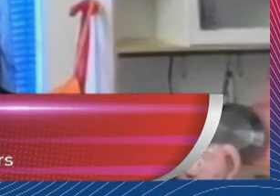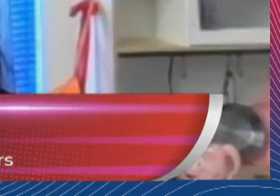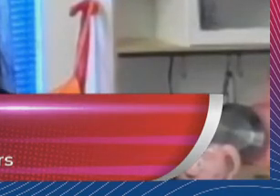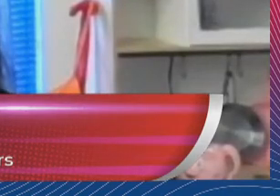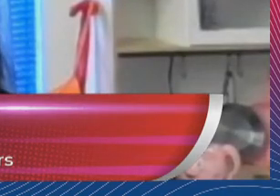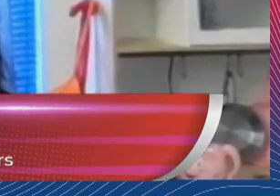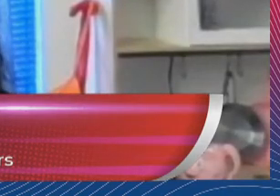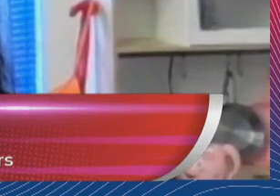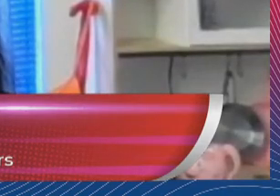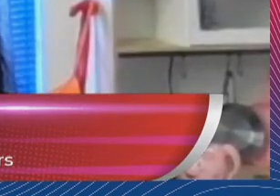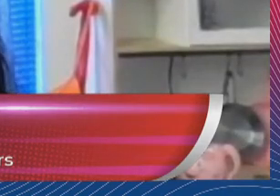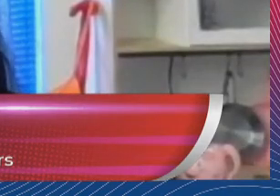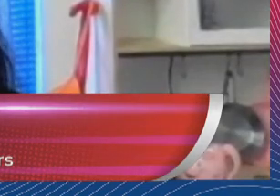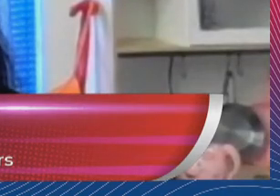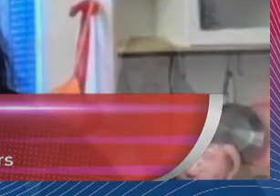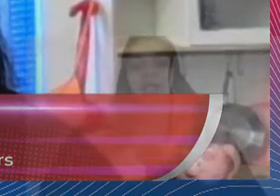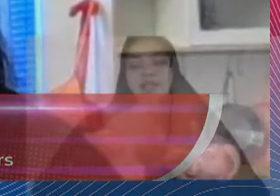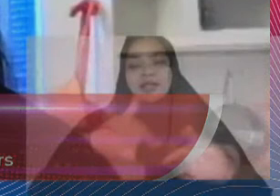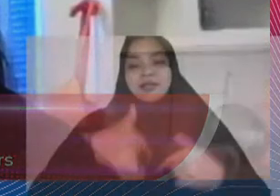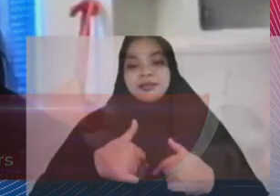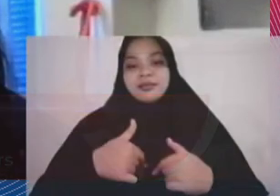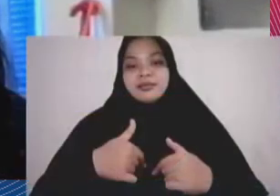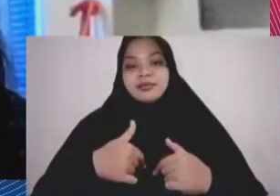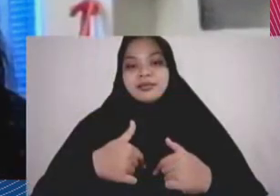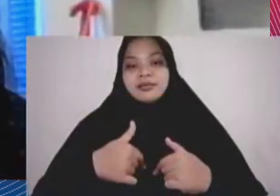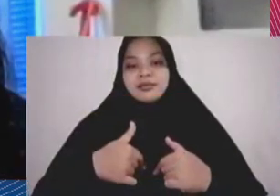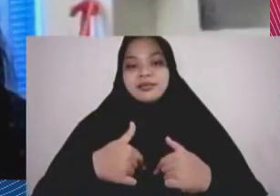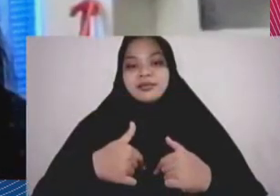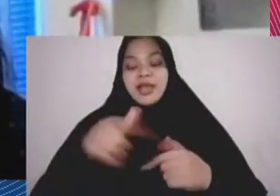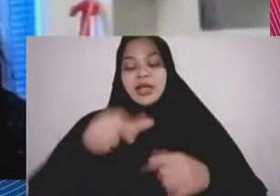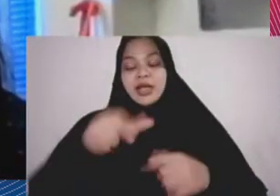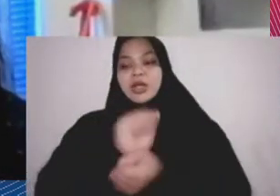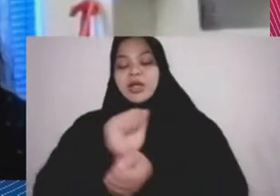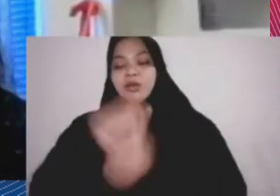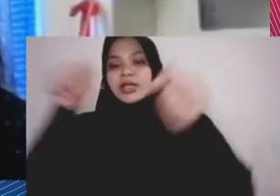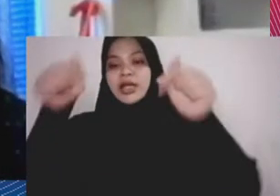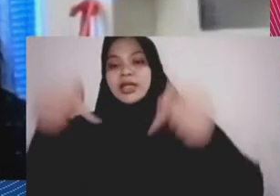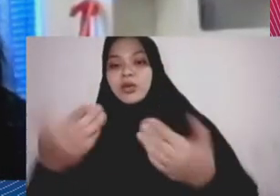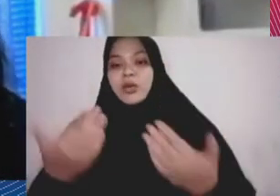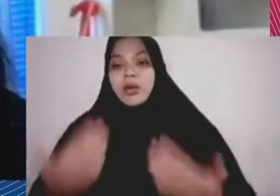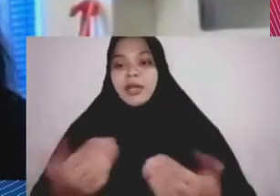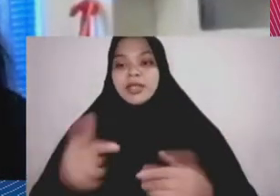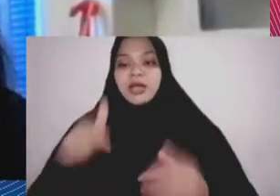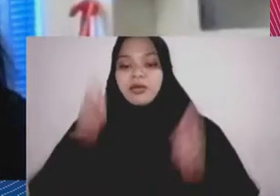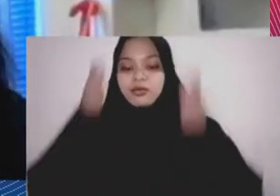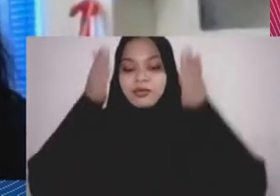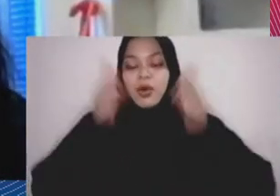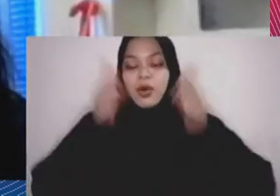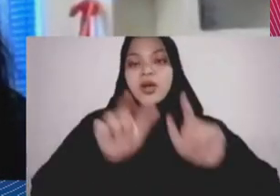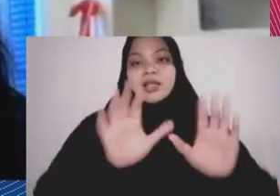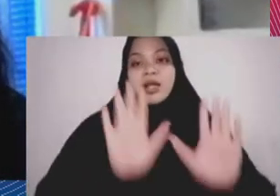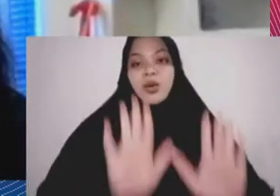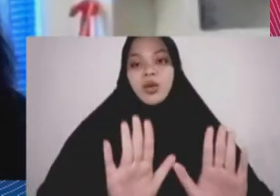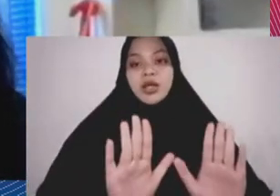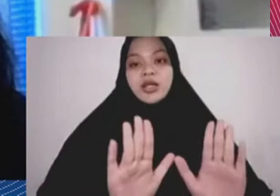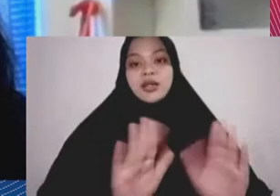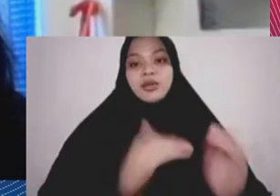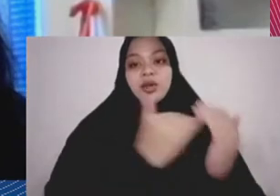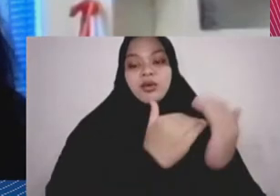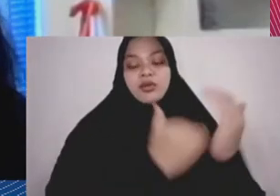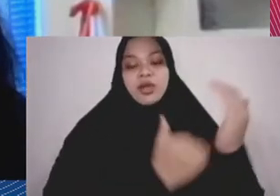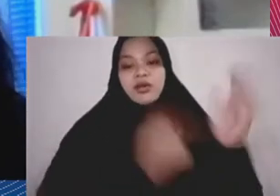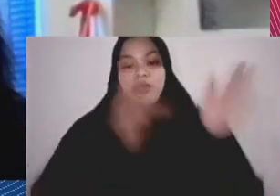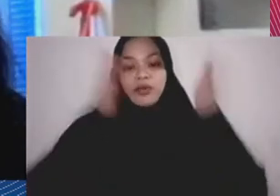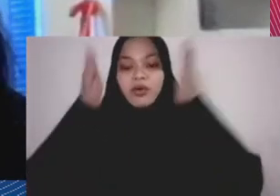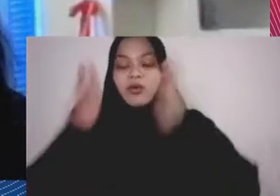that I go back to in this work is focusing on coalition building, focusing